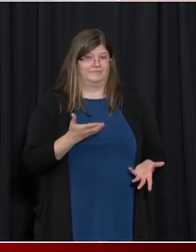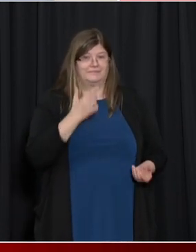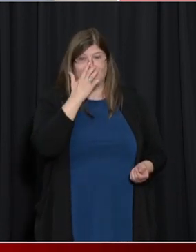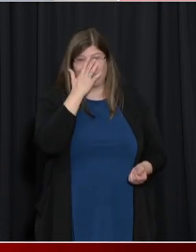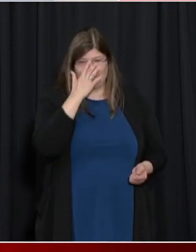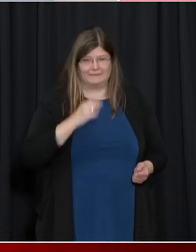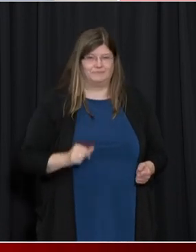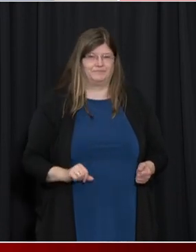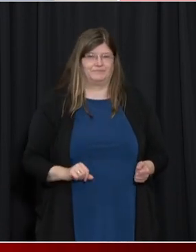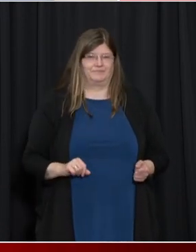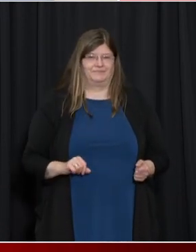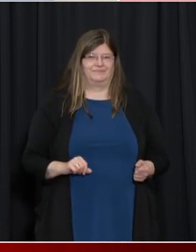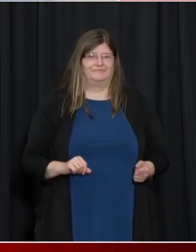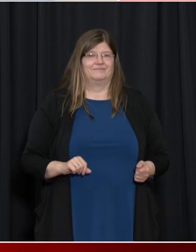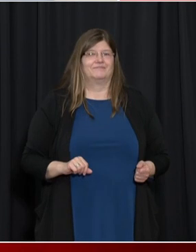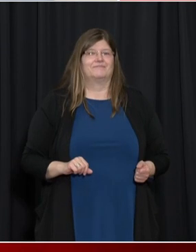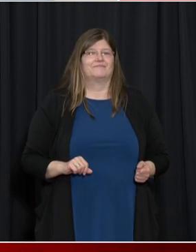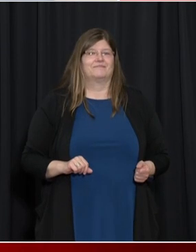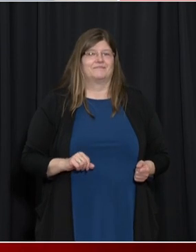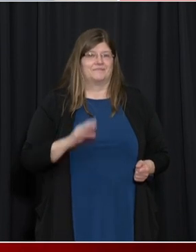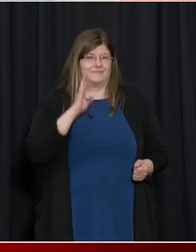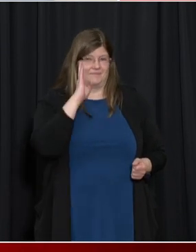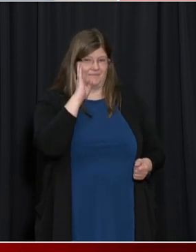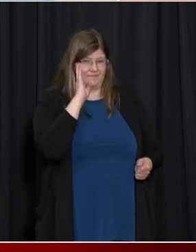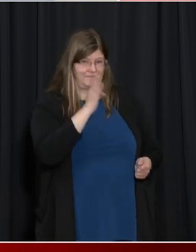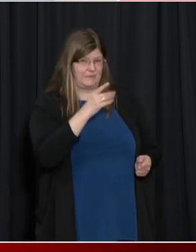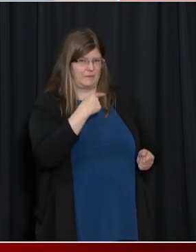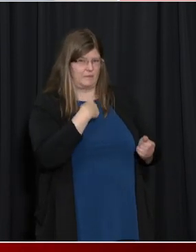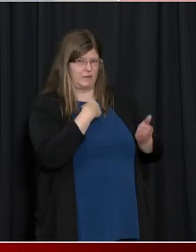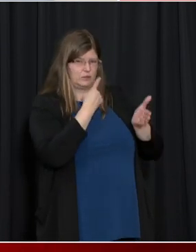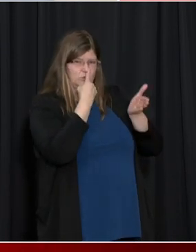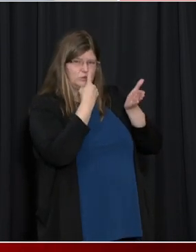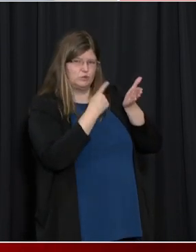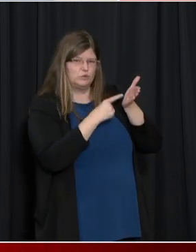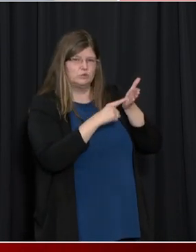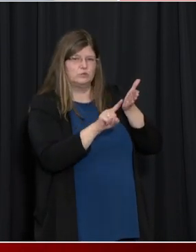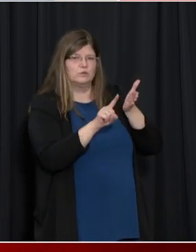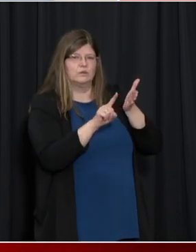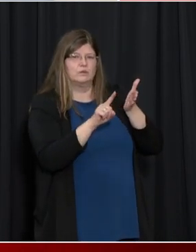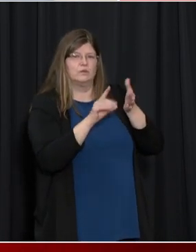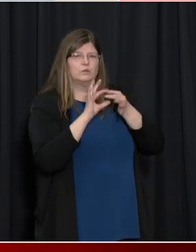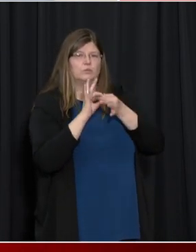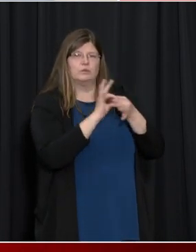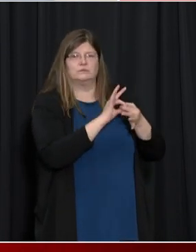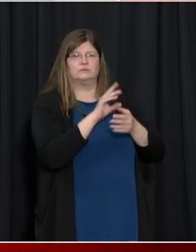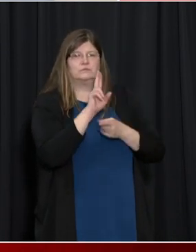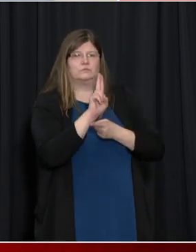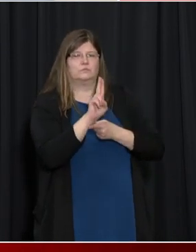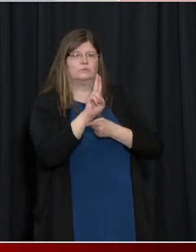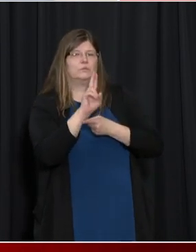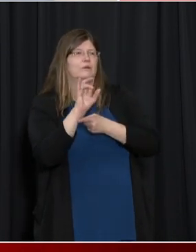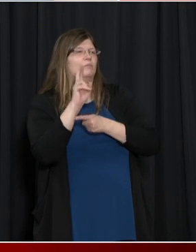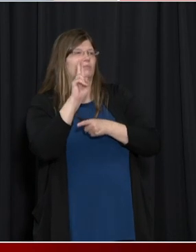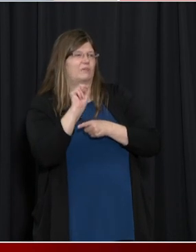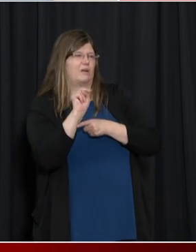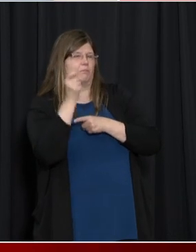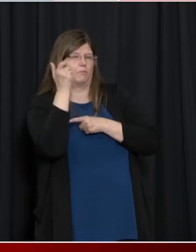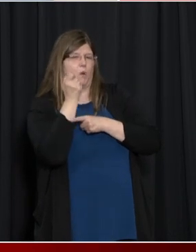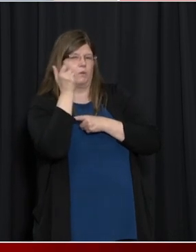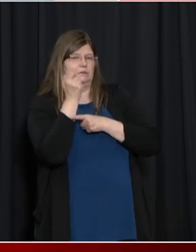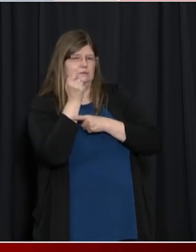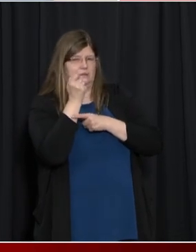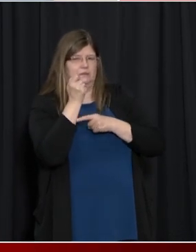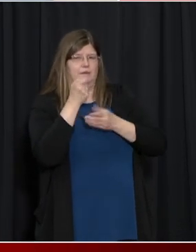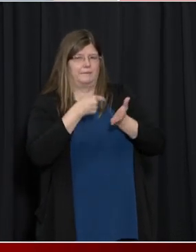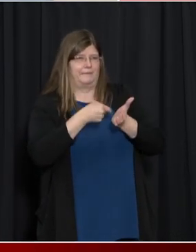Hi, Mayor Bowser. Just checking in on the unemployment benefit payments for those who are still waiting. We're about 9 days away